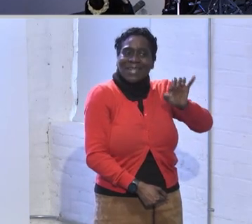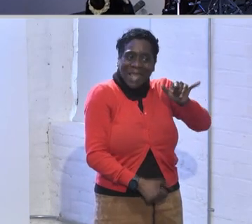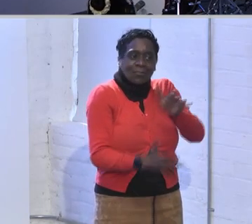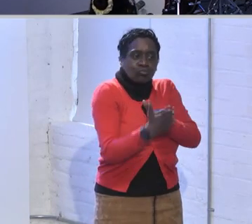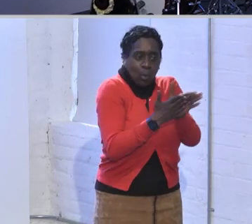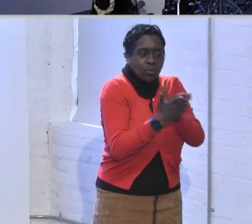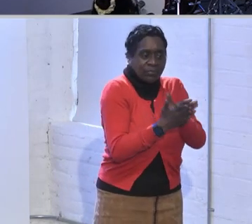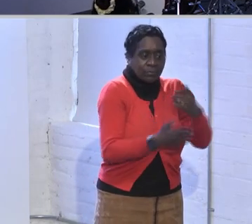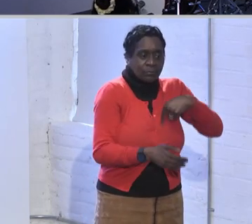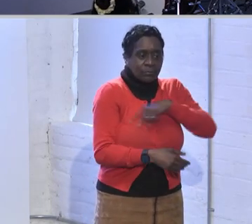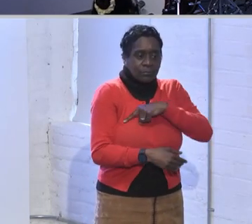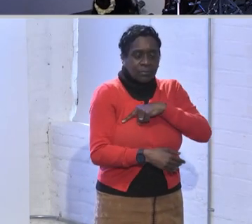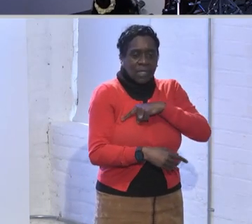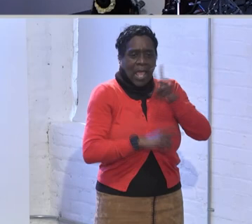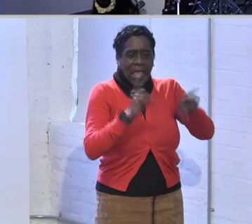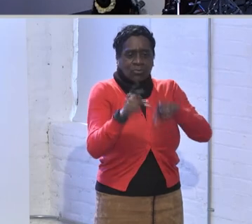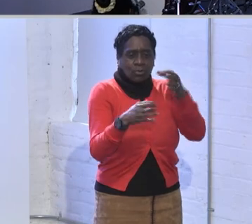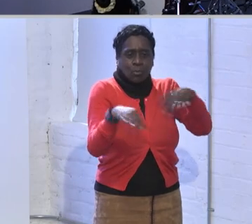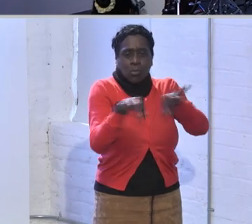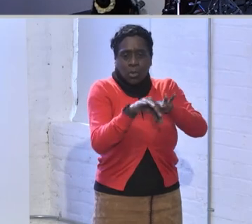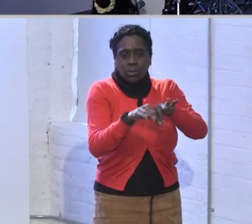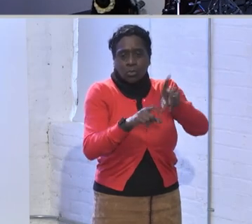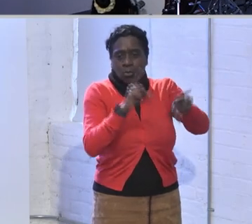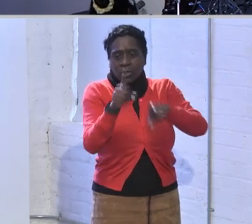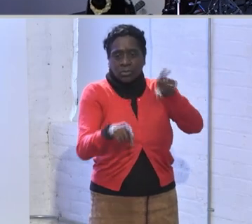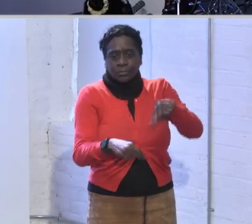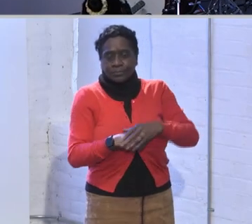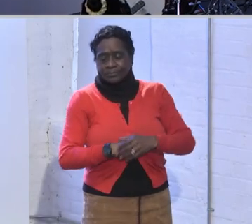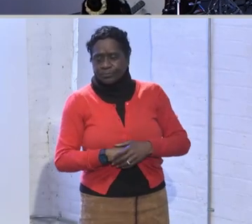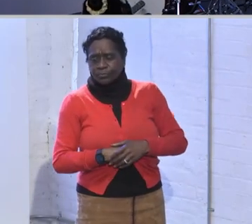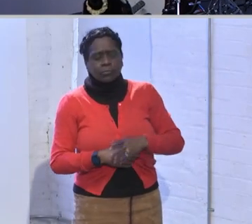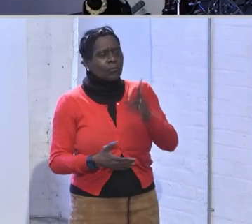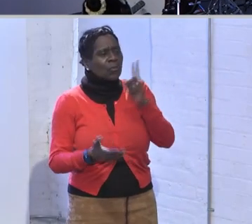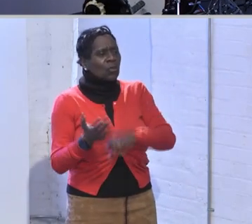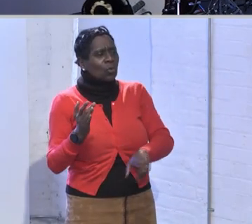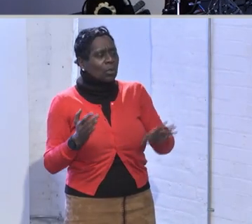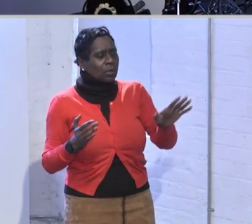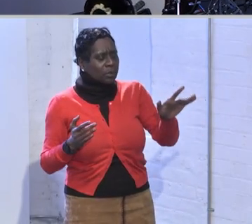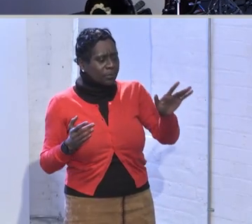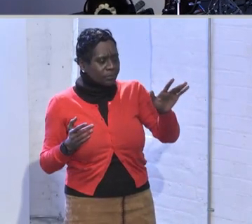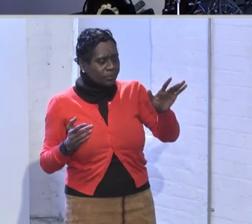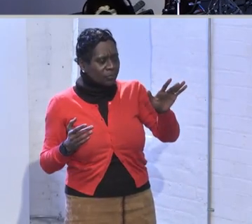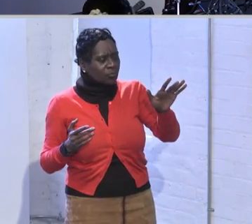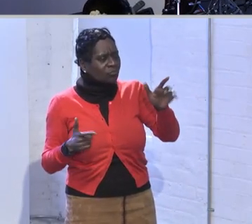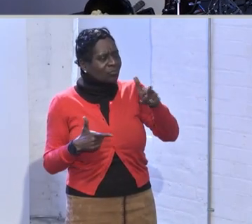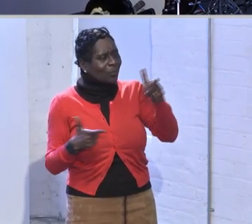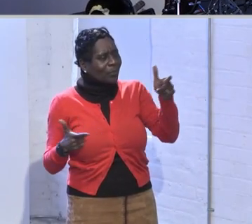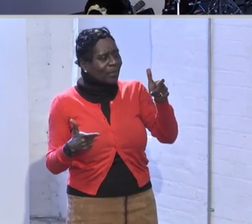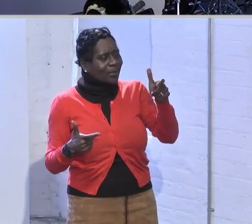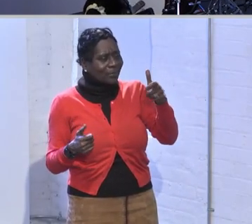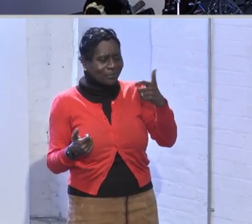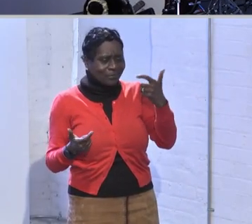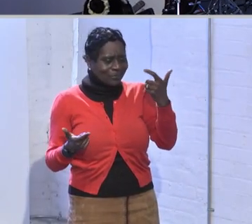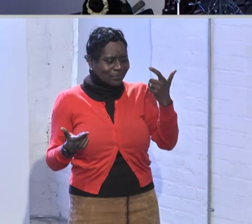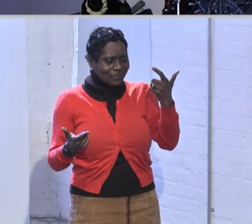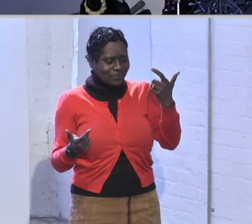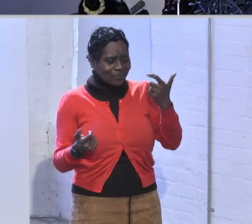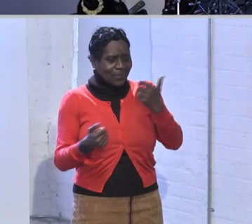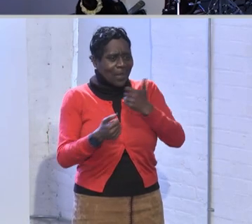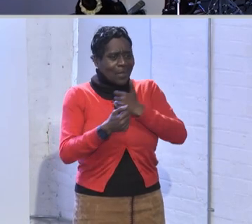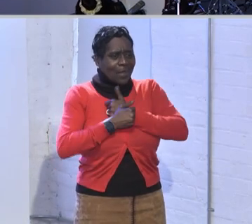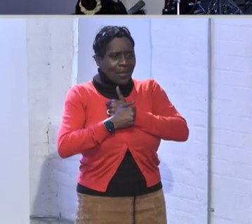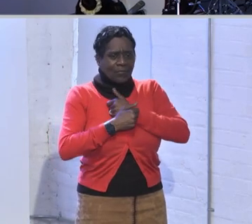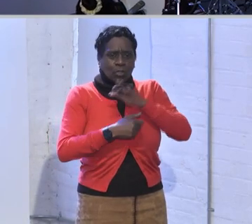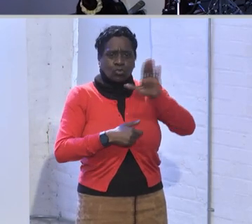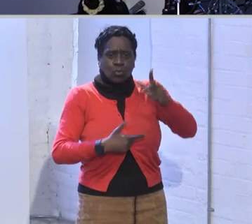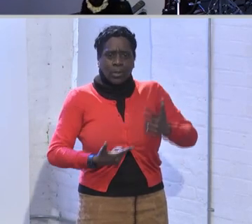I ask this question, and it's important for us to ask us, what is our greater love in our